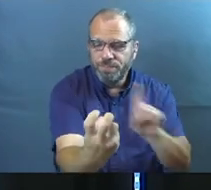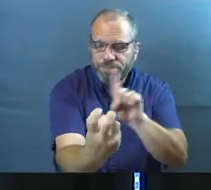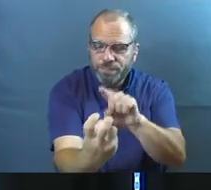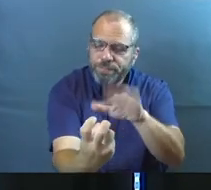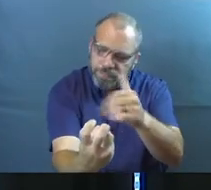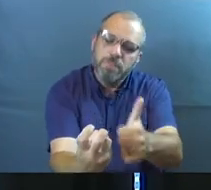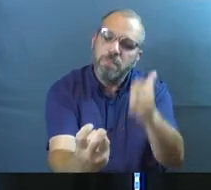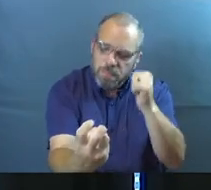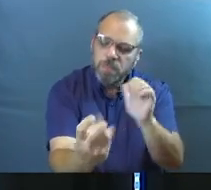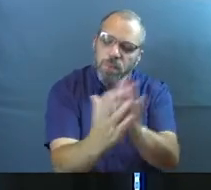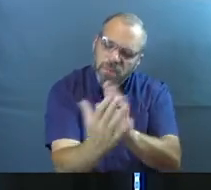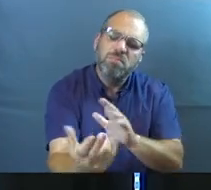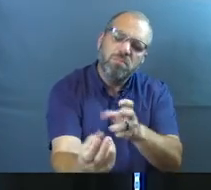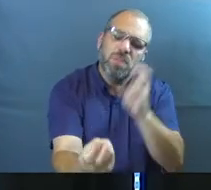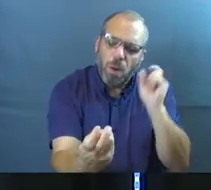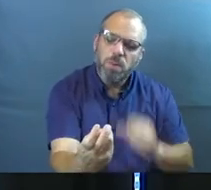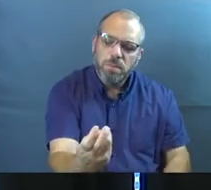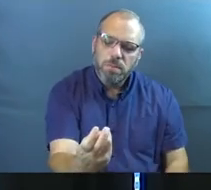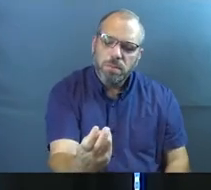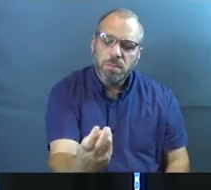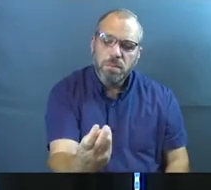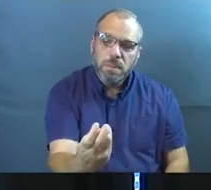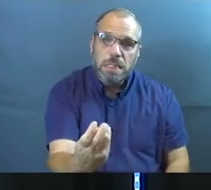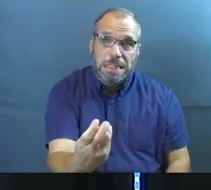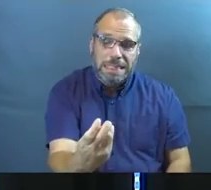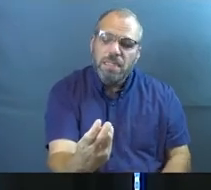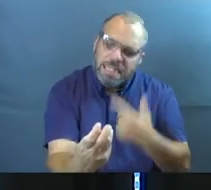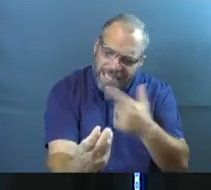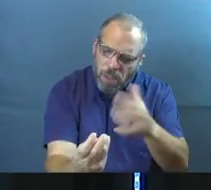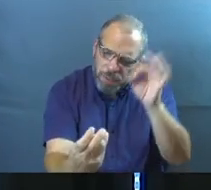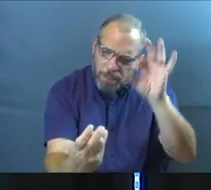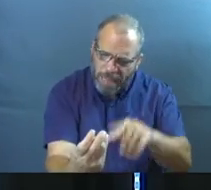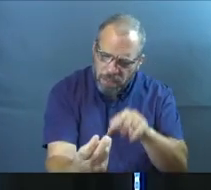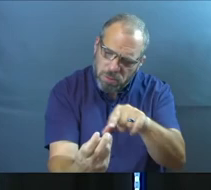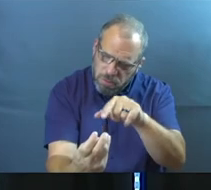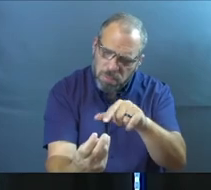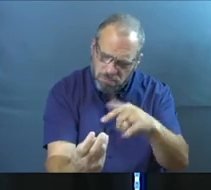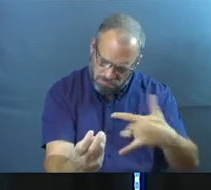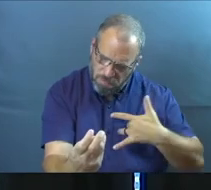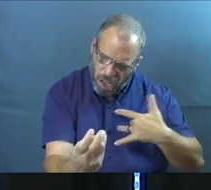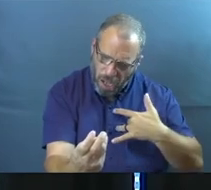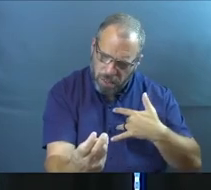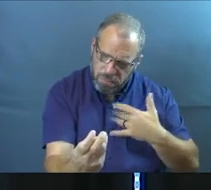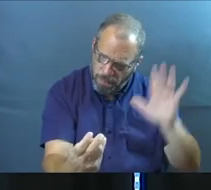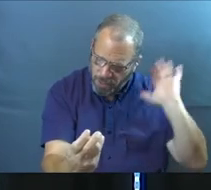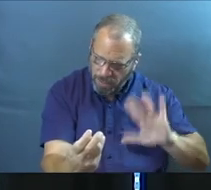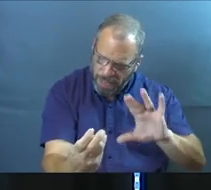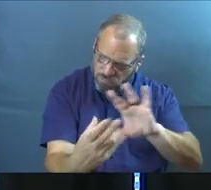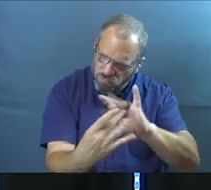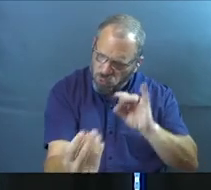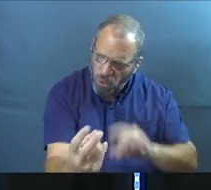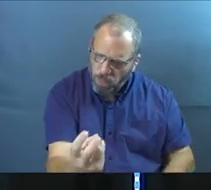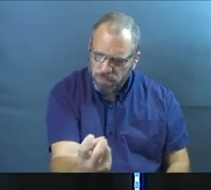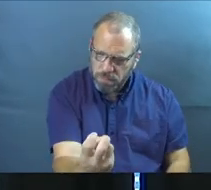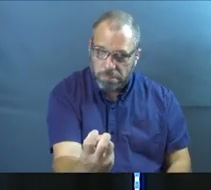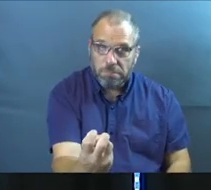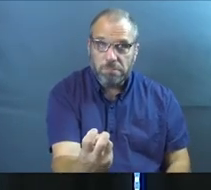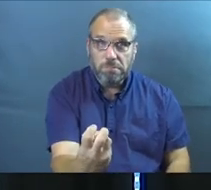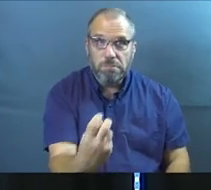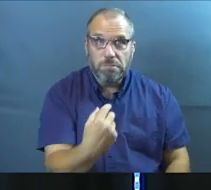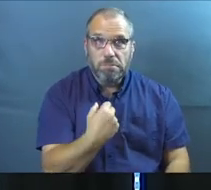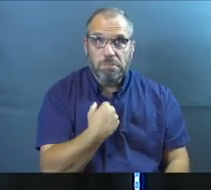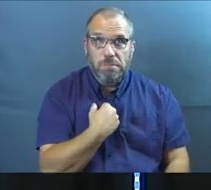and said, go up to prayer team. When she'd go up and tell your pastor your past.